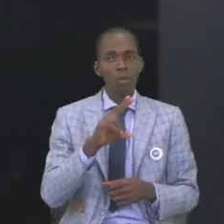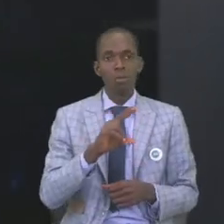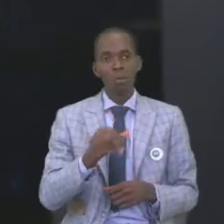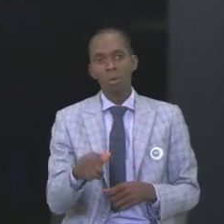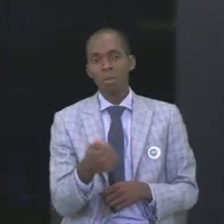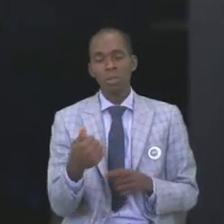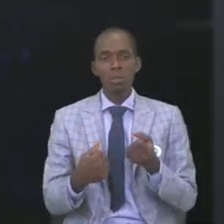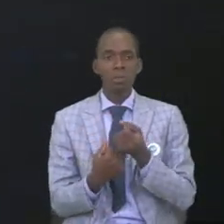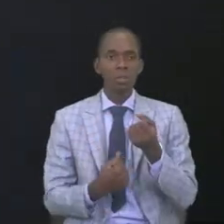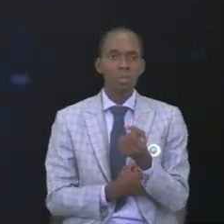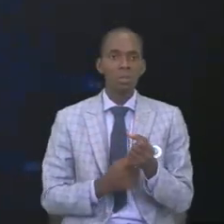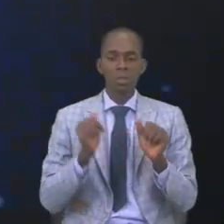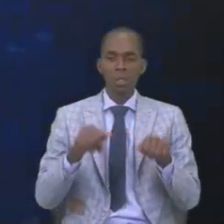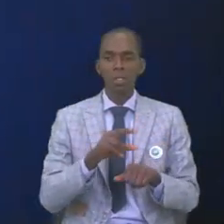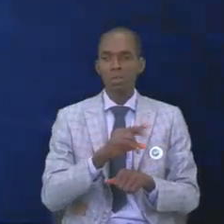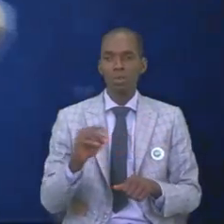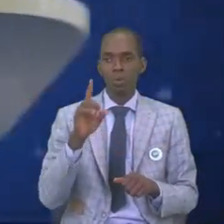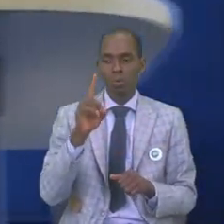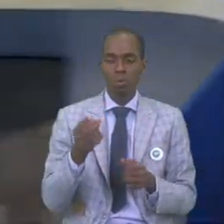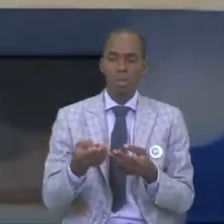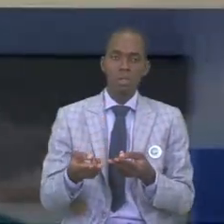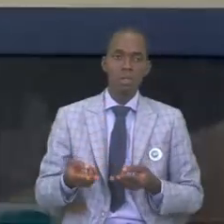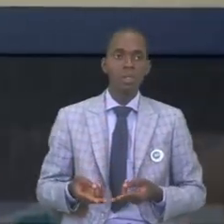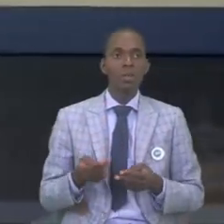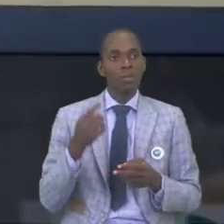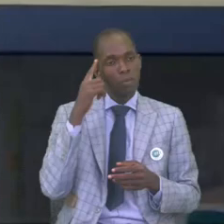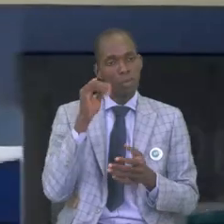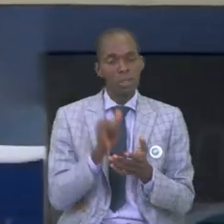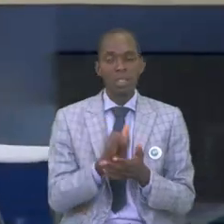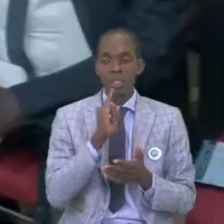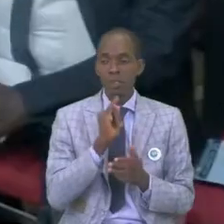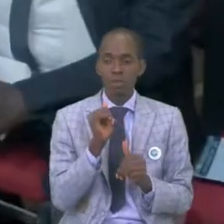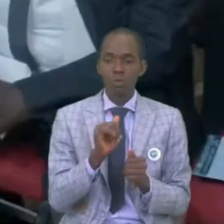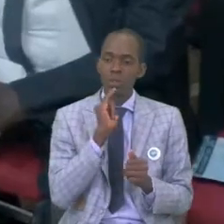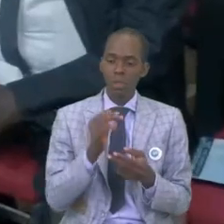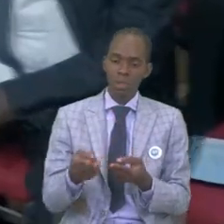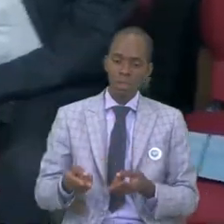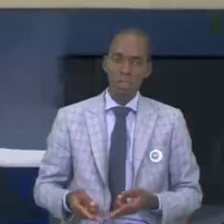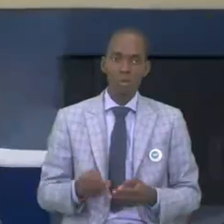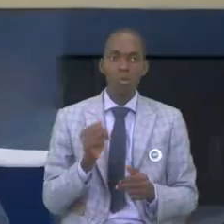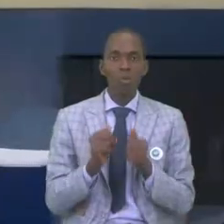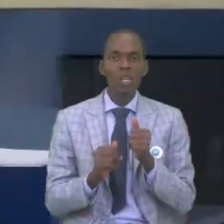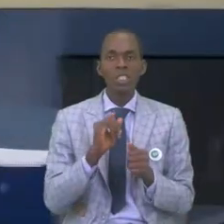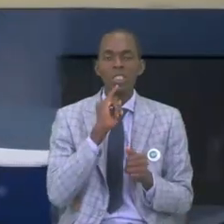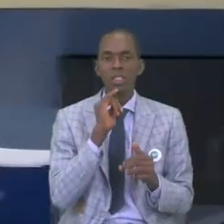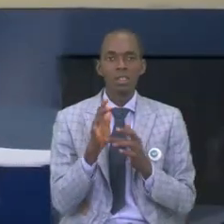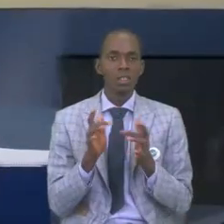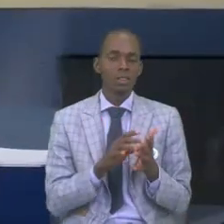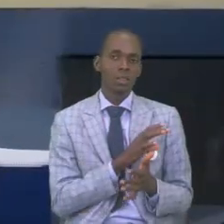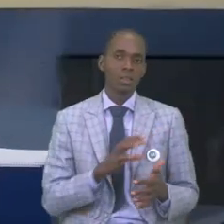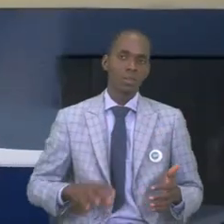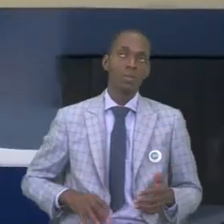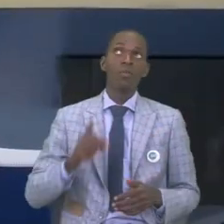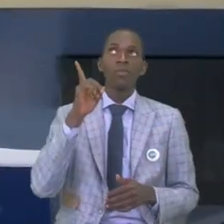is laid, which is Jesus Christ. Amen. It's still the foundation. Now we're coming to